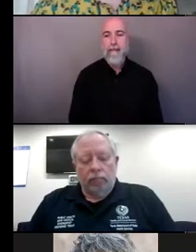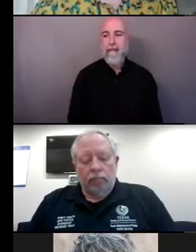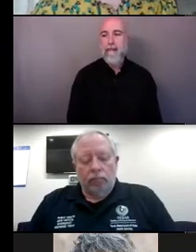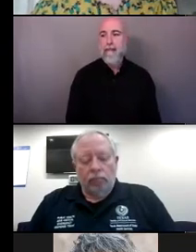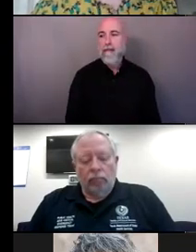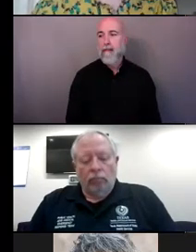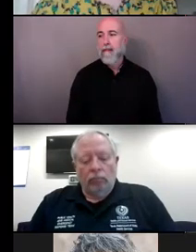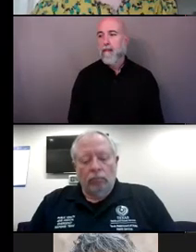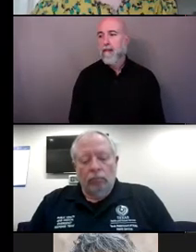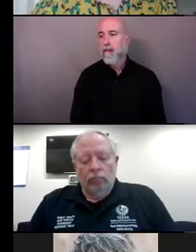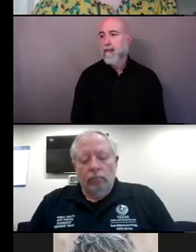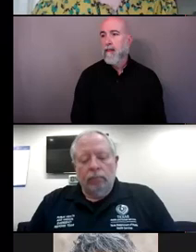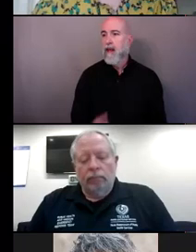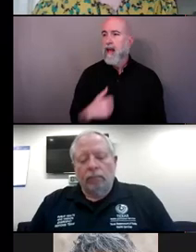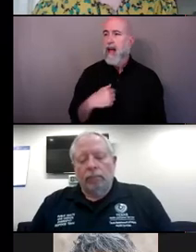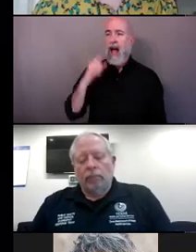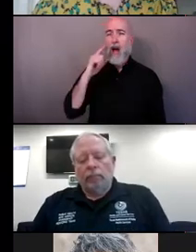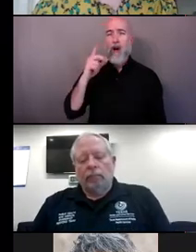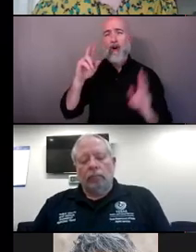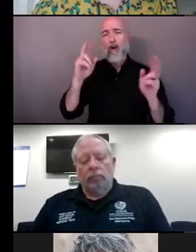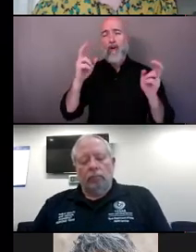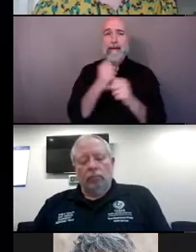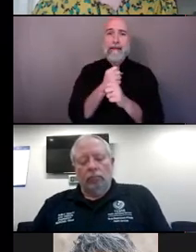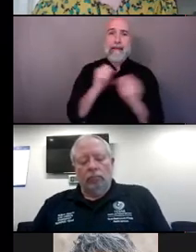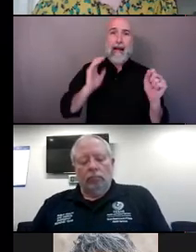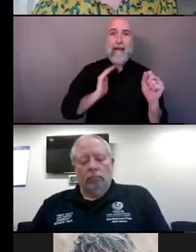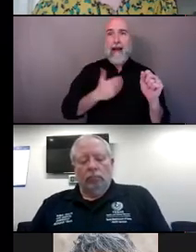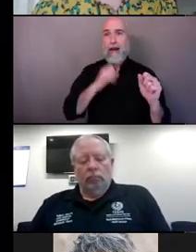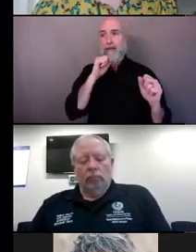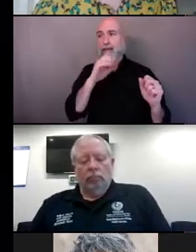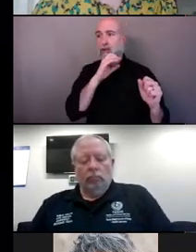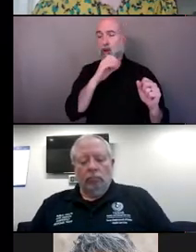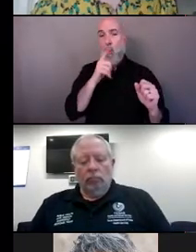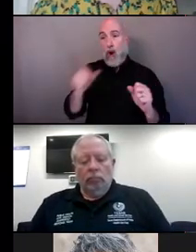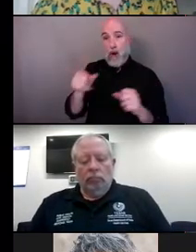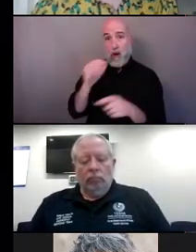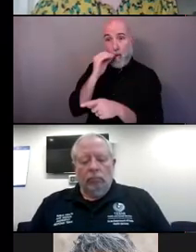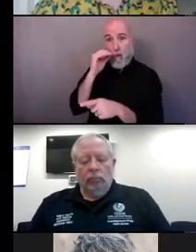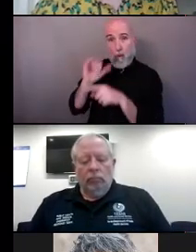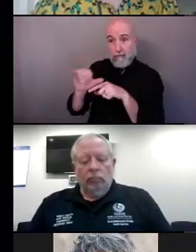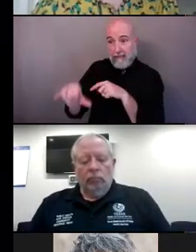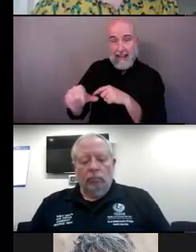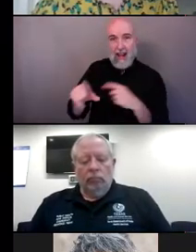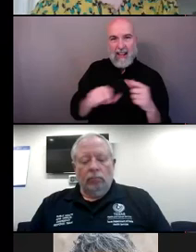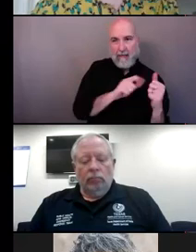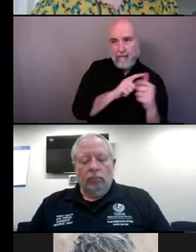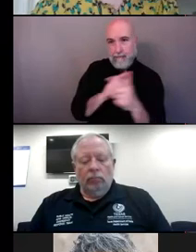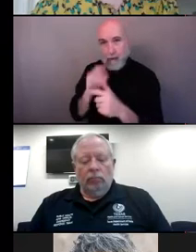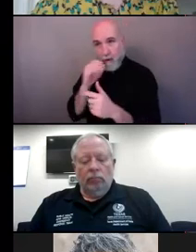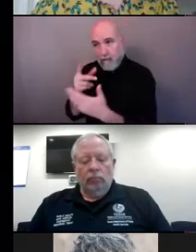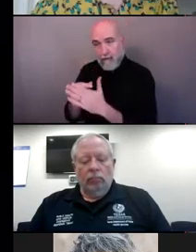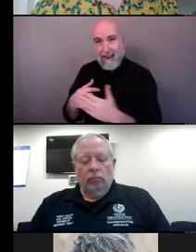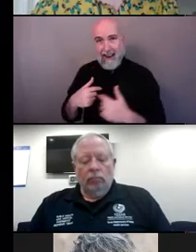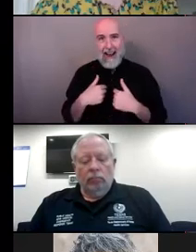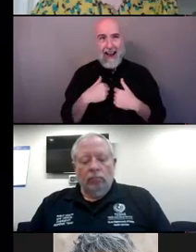I've heard about the Save Our Seniors program where people will help interested homebound seniors get the vaccine at home. I have a disability